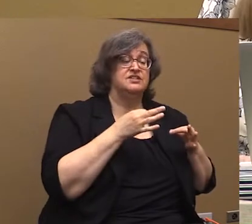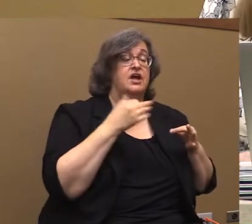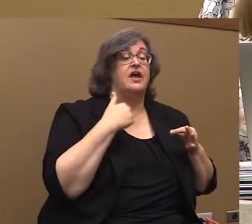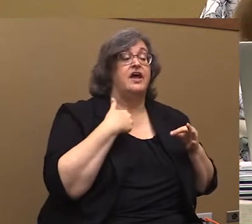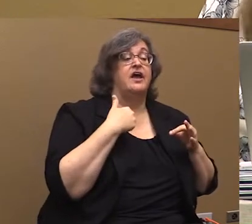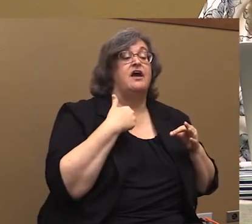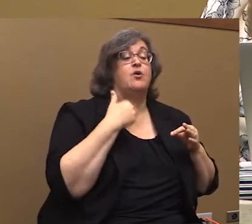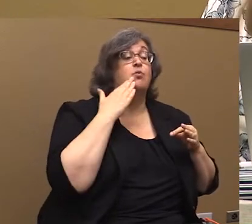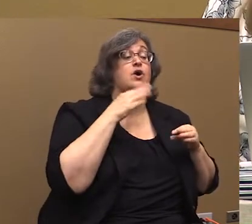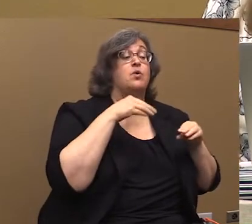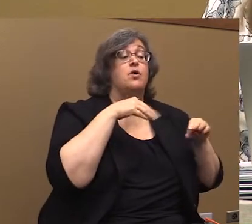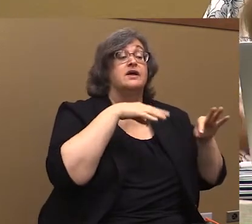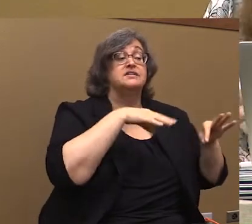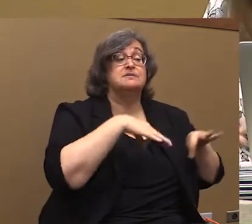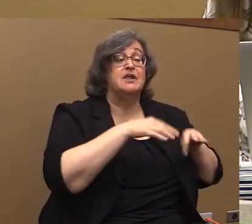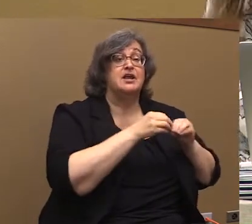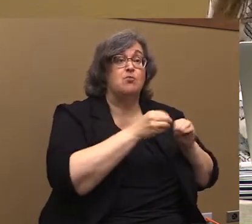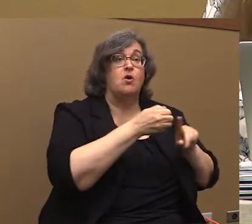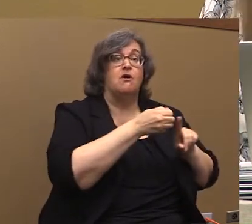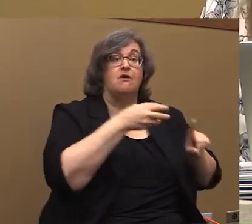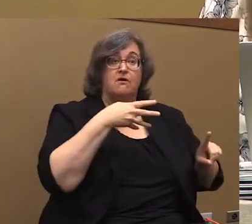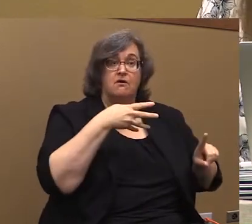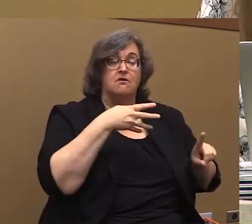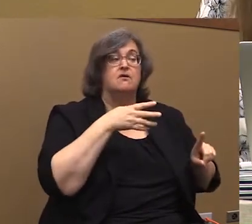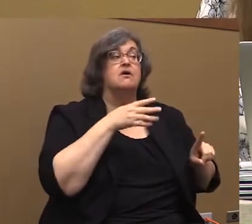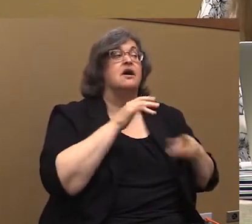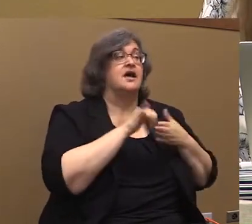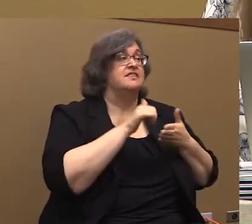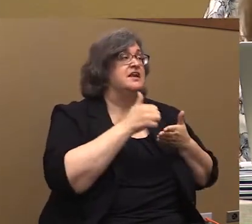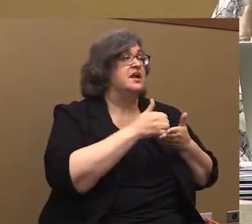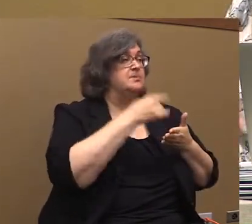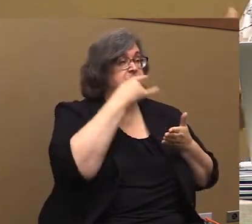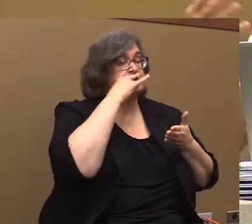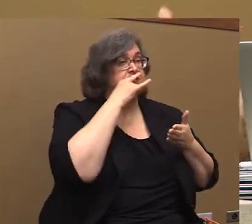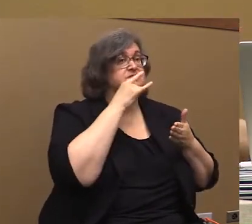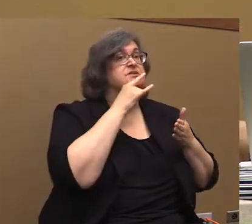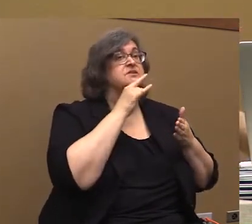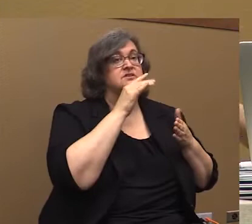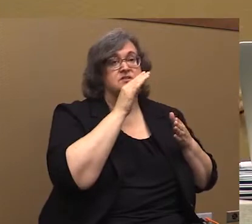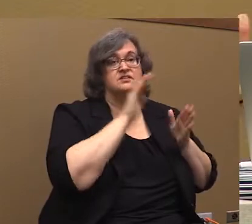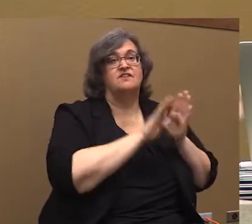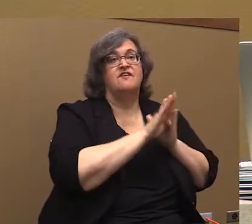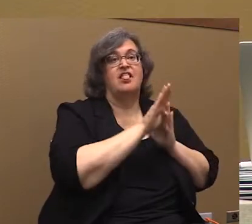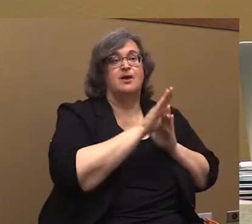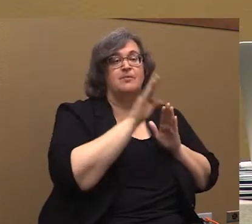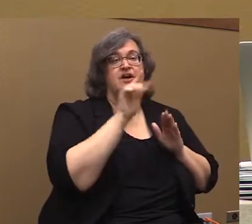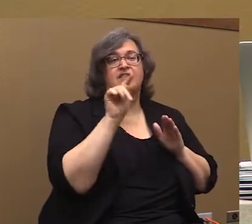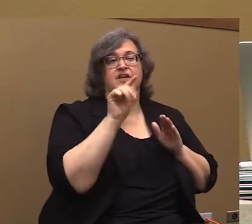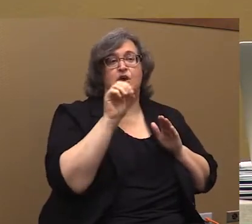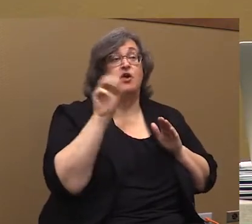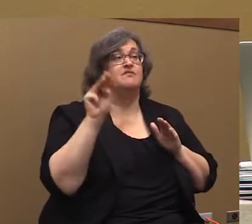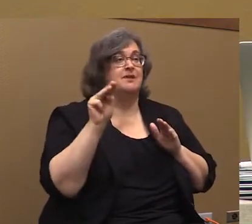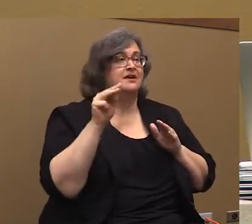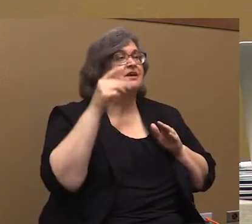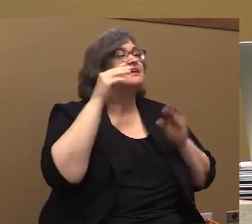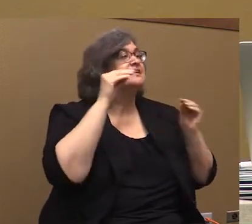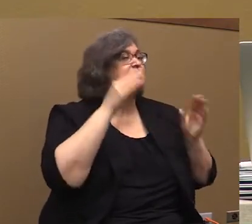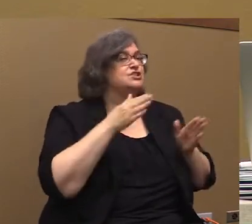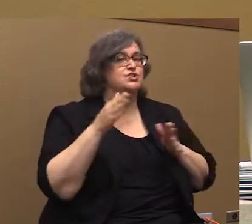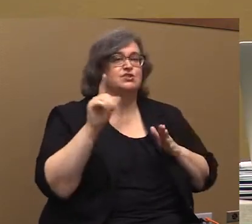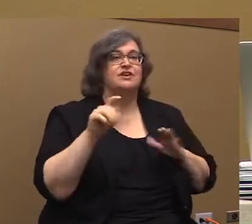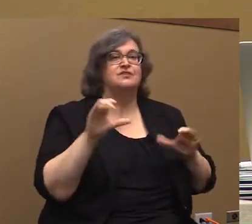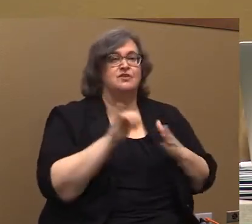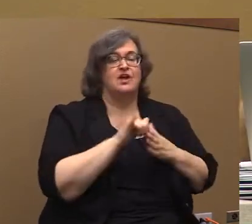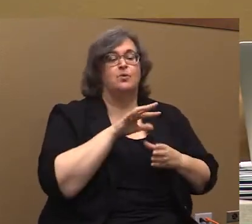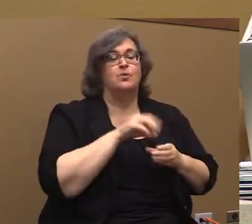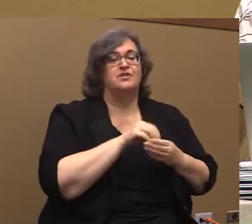delays give more explanations. And so that helps them to develop theory of mind,